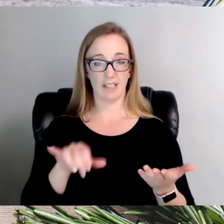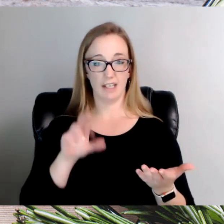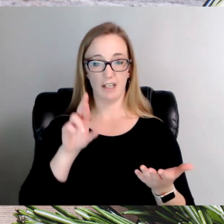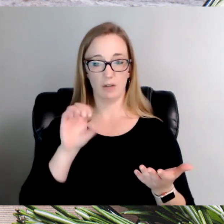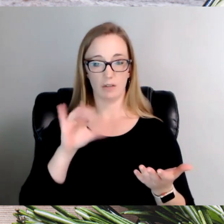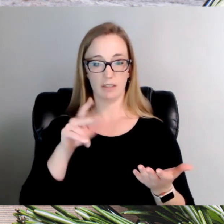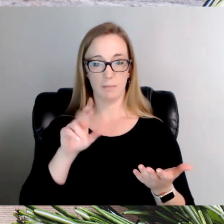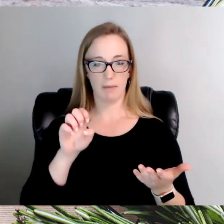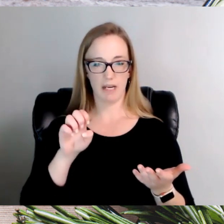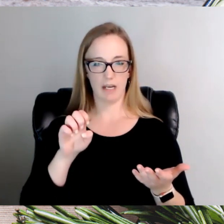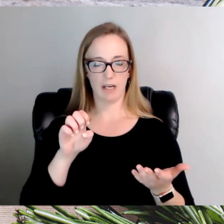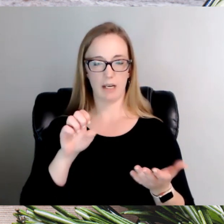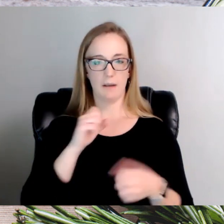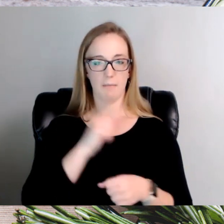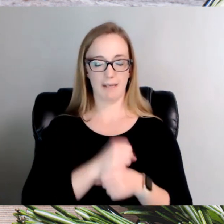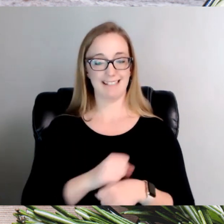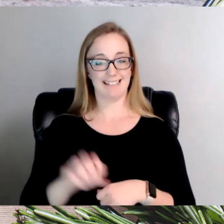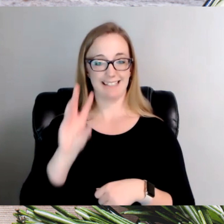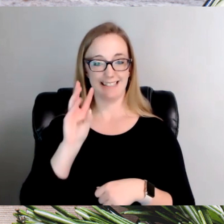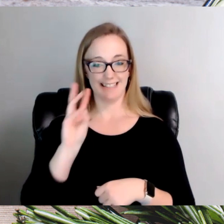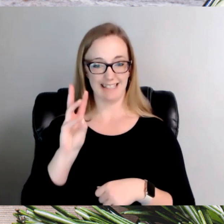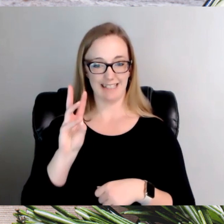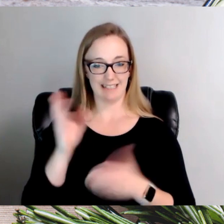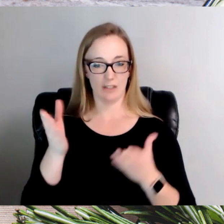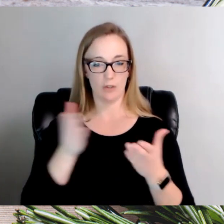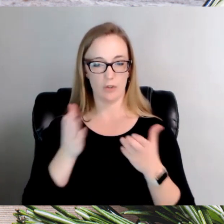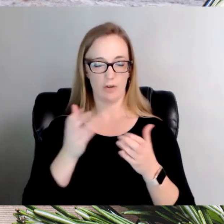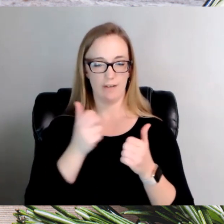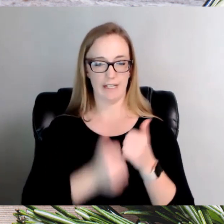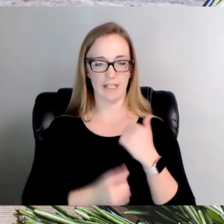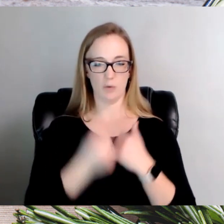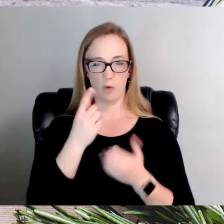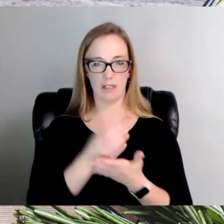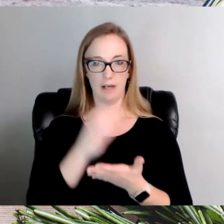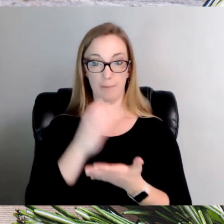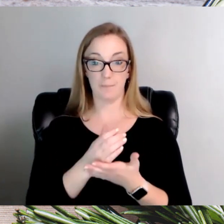boiling, microwaving, steaming, roasting.